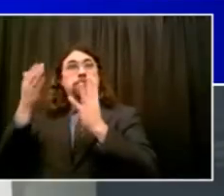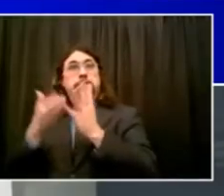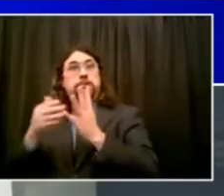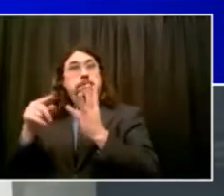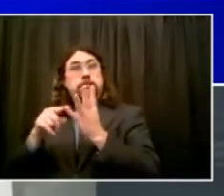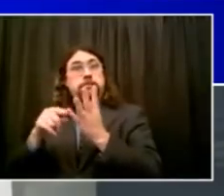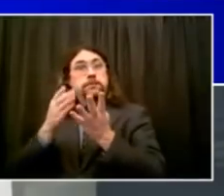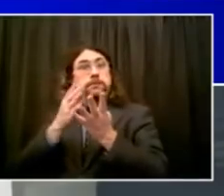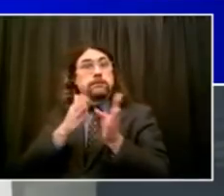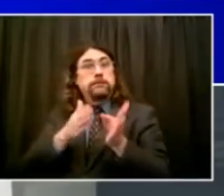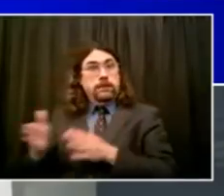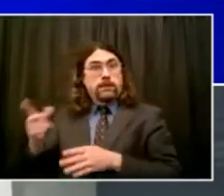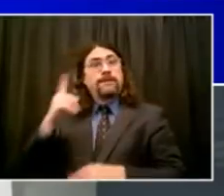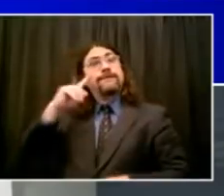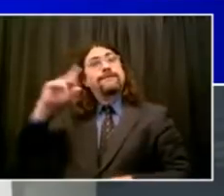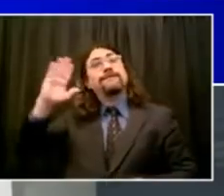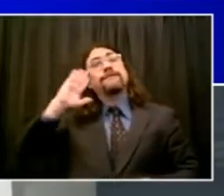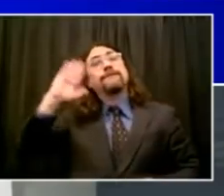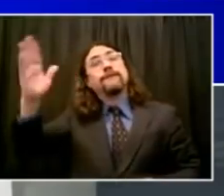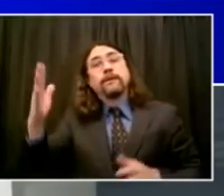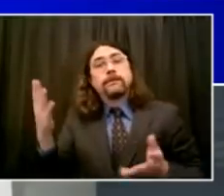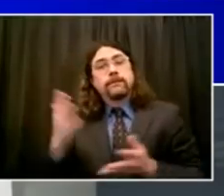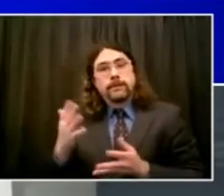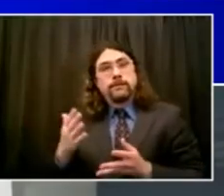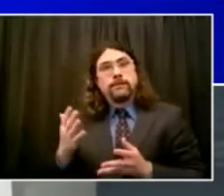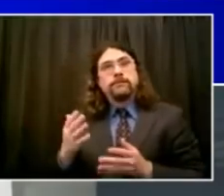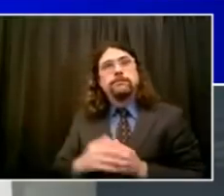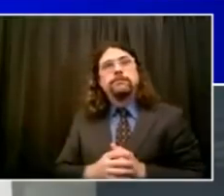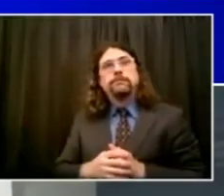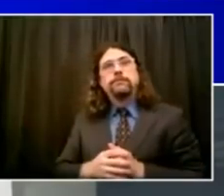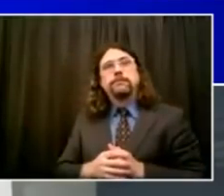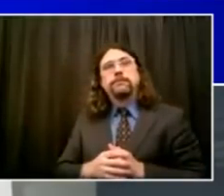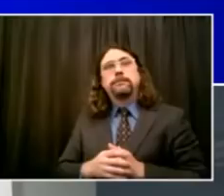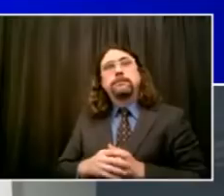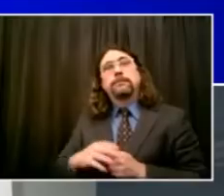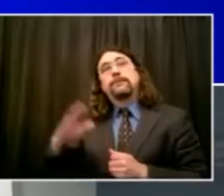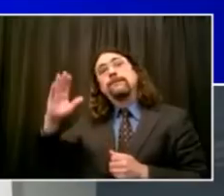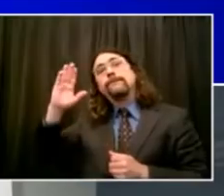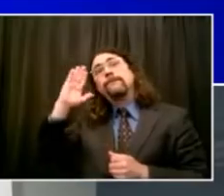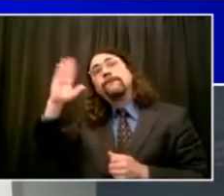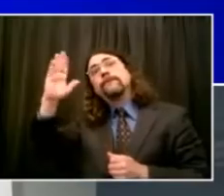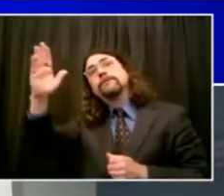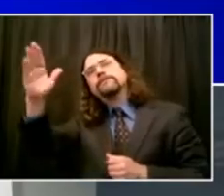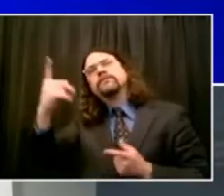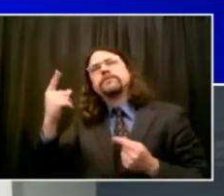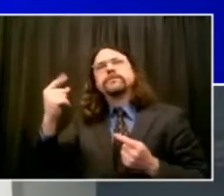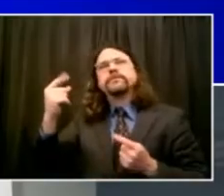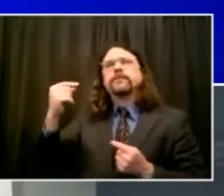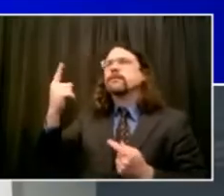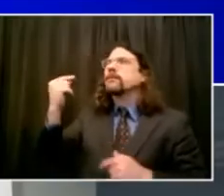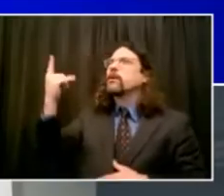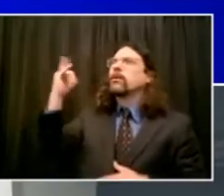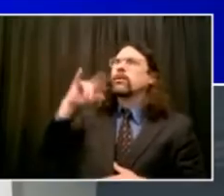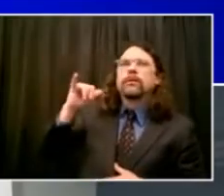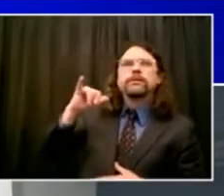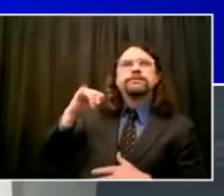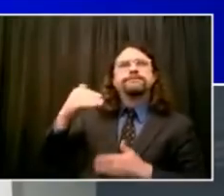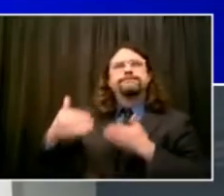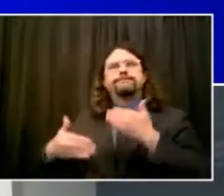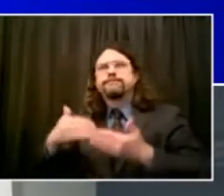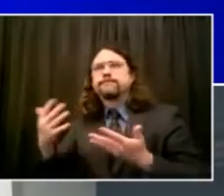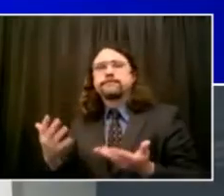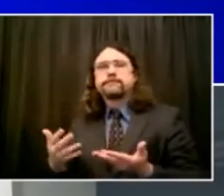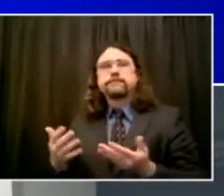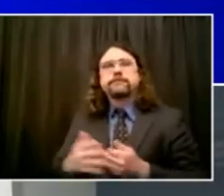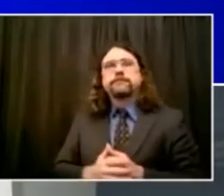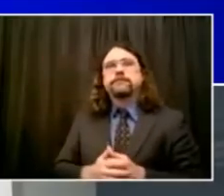future might look very different, and I think we need to start thinking about a different future. I think we need to think about a time where more and